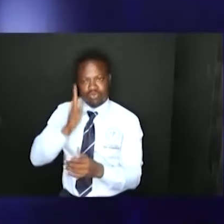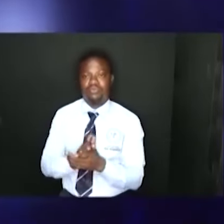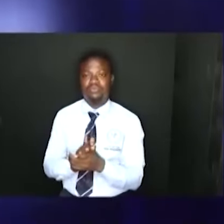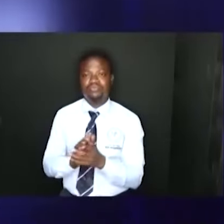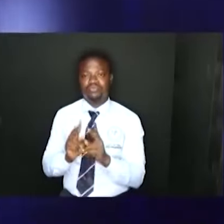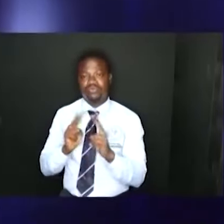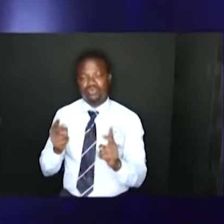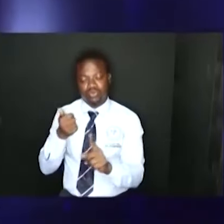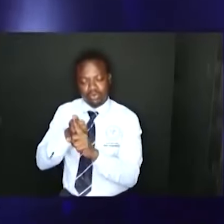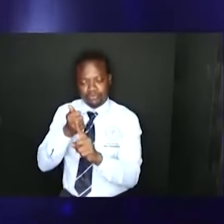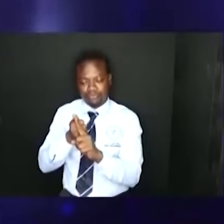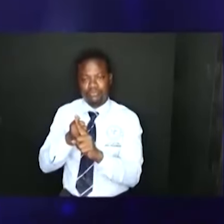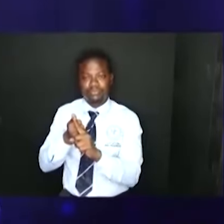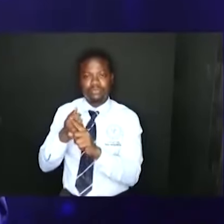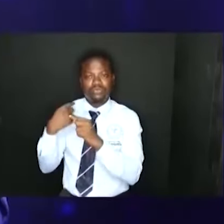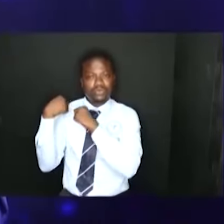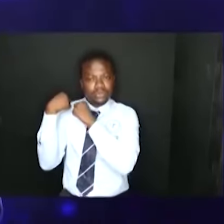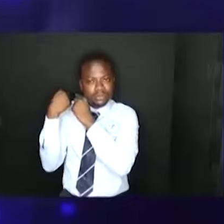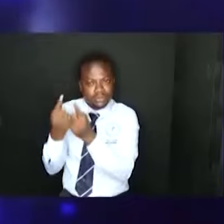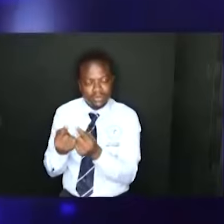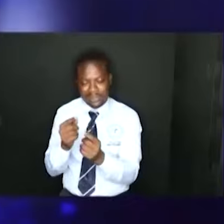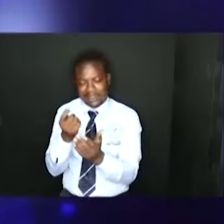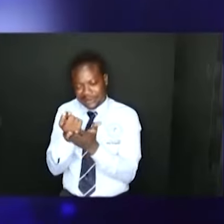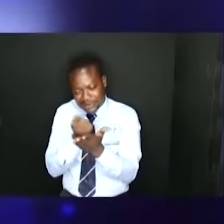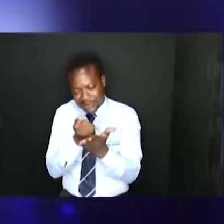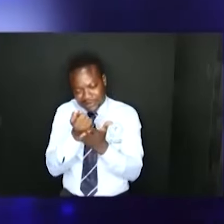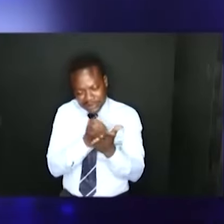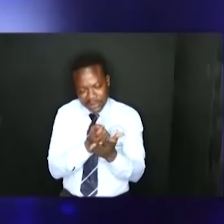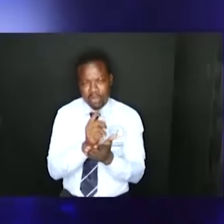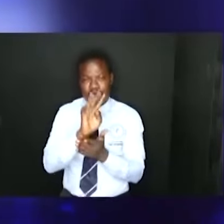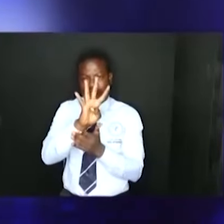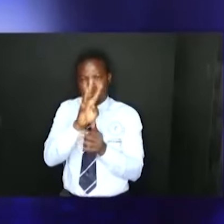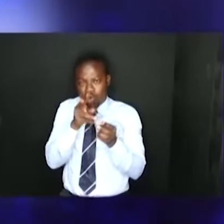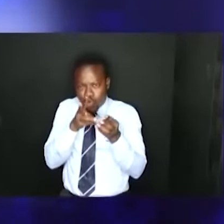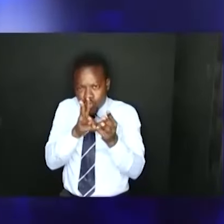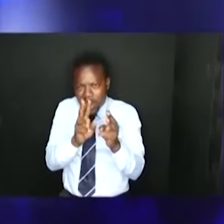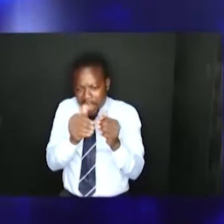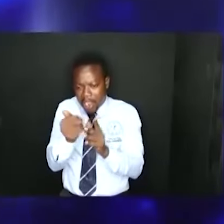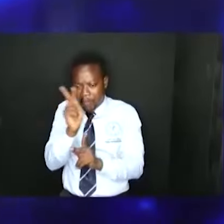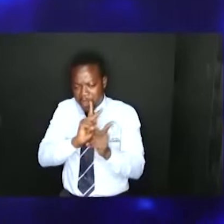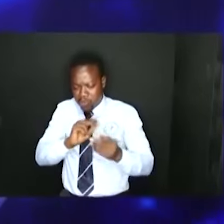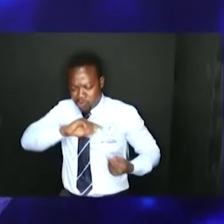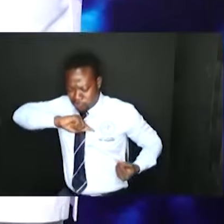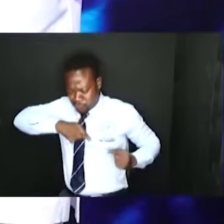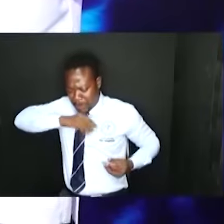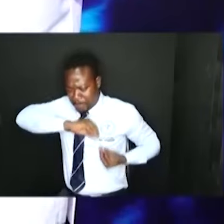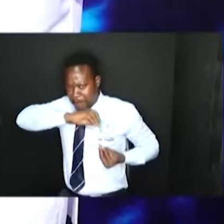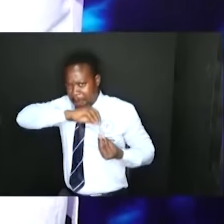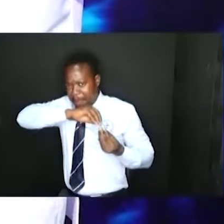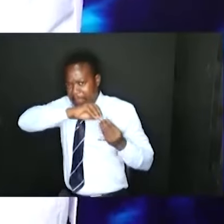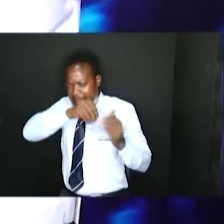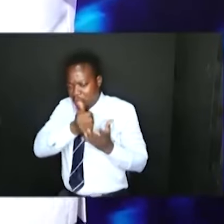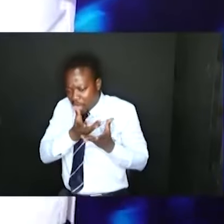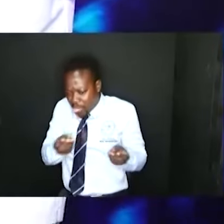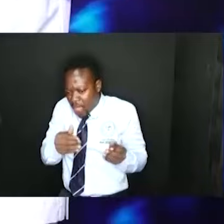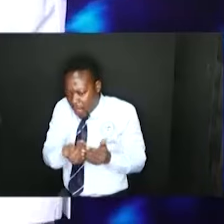we've been discussing four ways that people tend to deal with bitterness. So